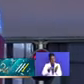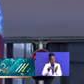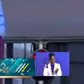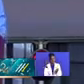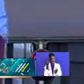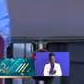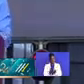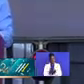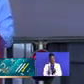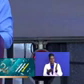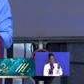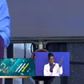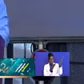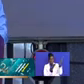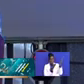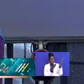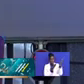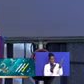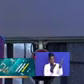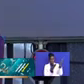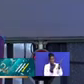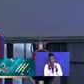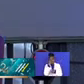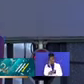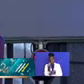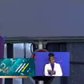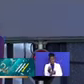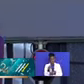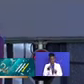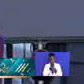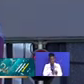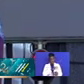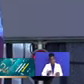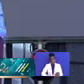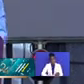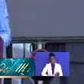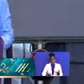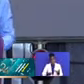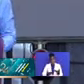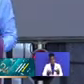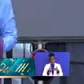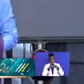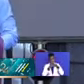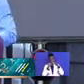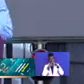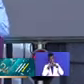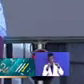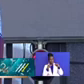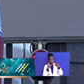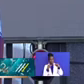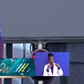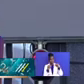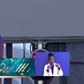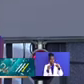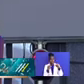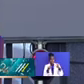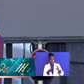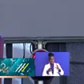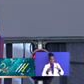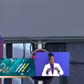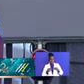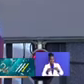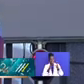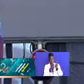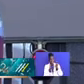through sacrifice this is why in Christianity terminology accepting